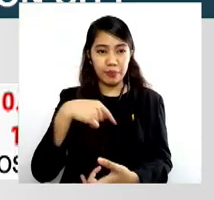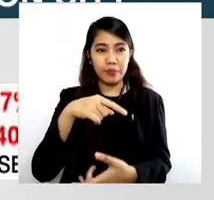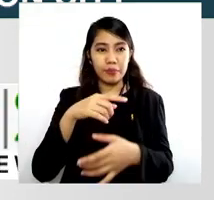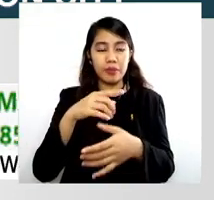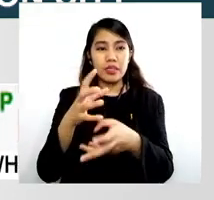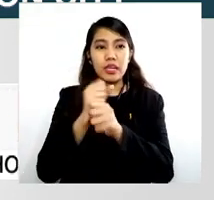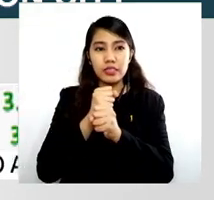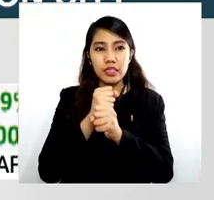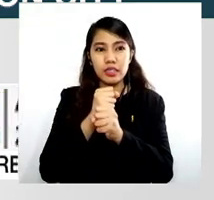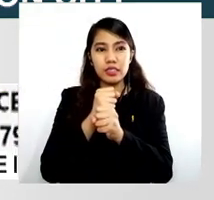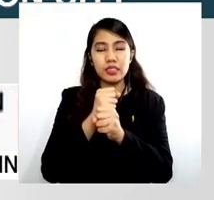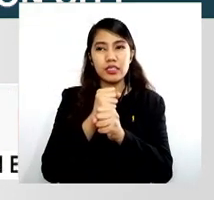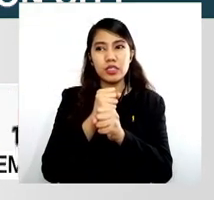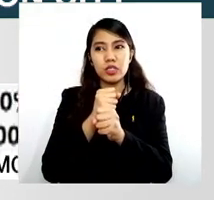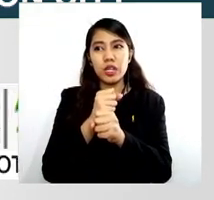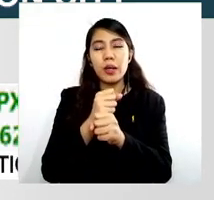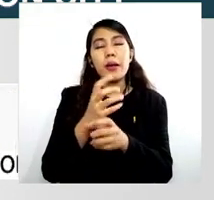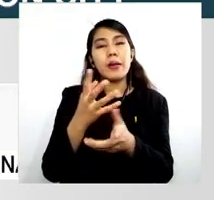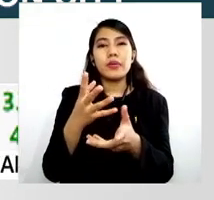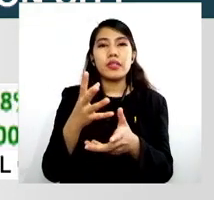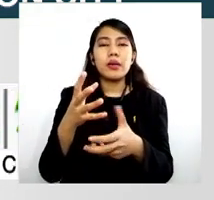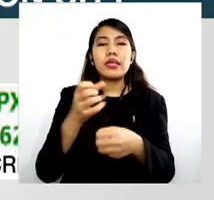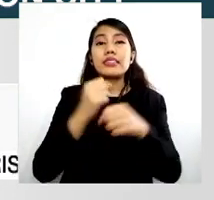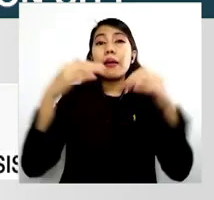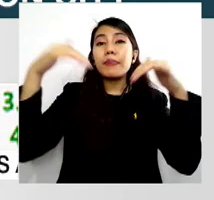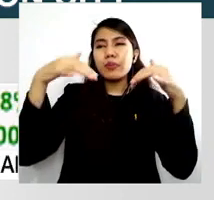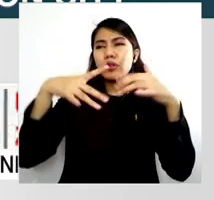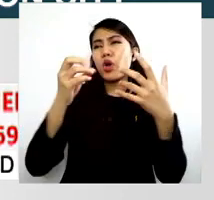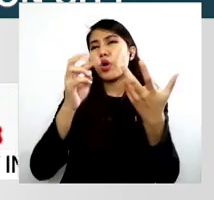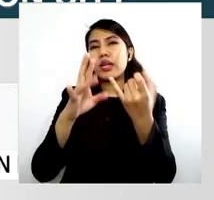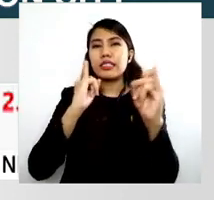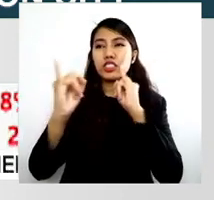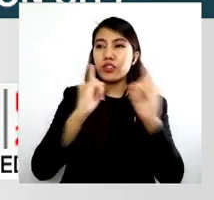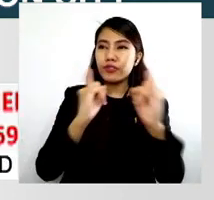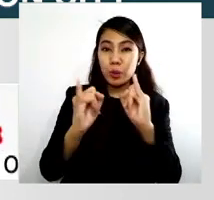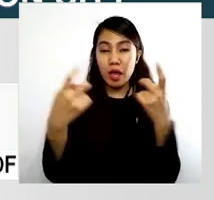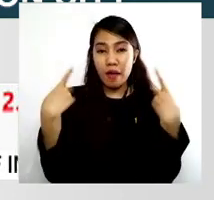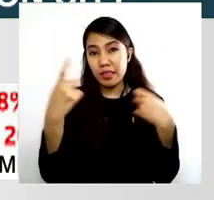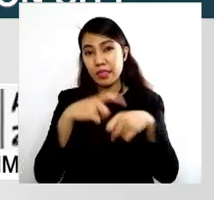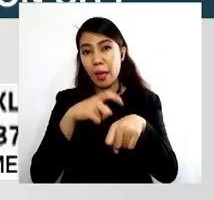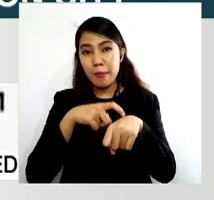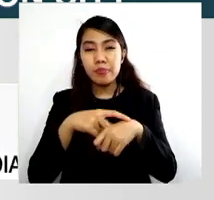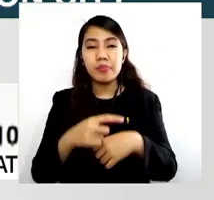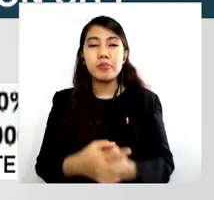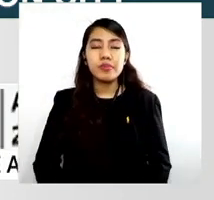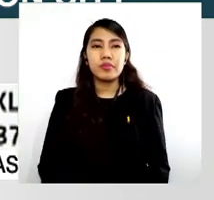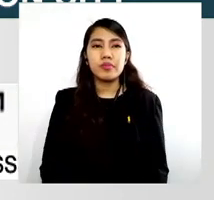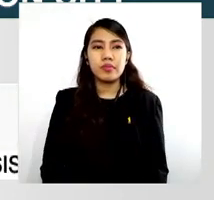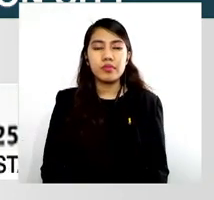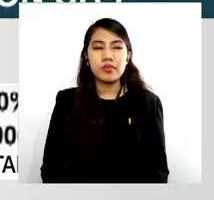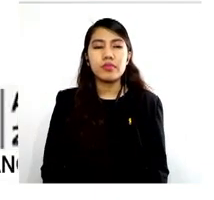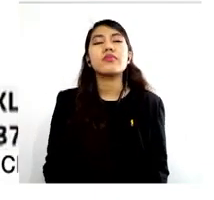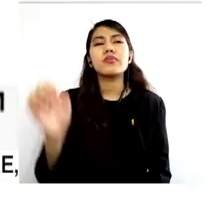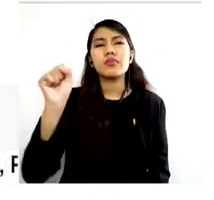of people that you want to interview or to shed light on these issues? Yes,